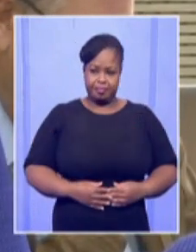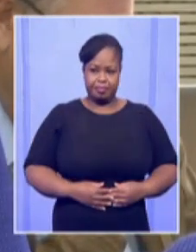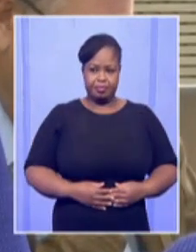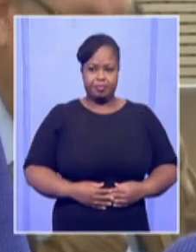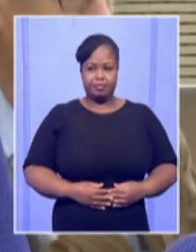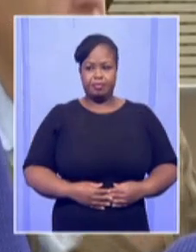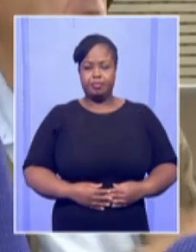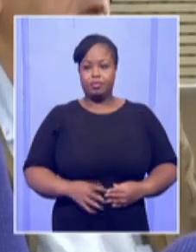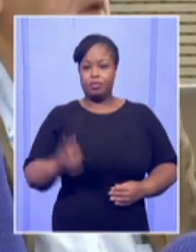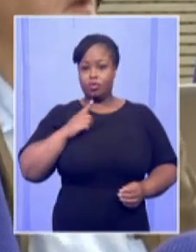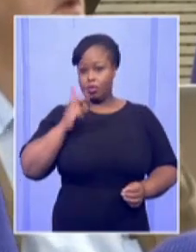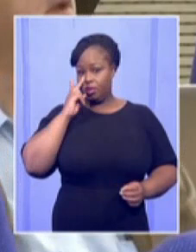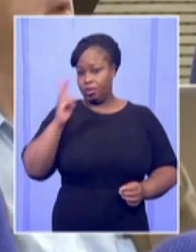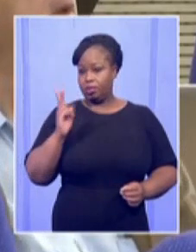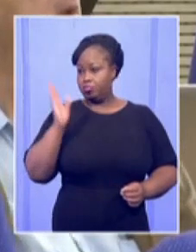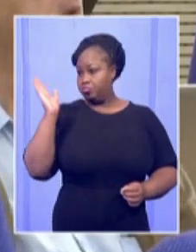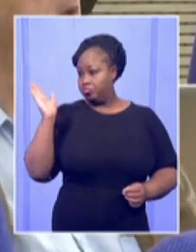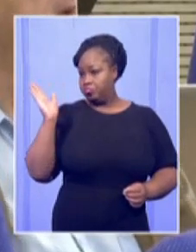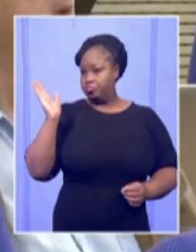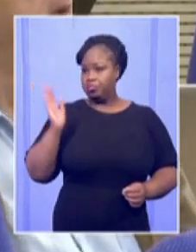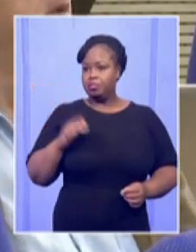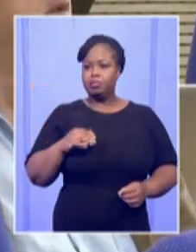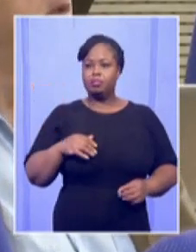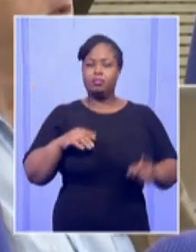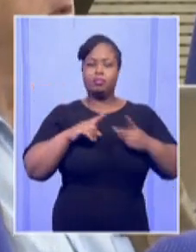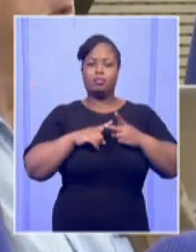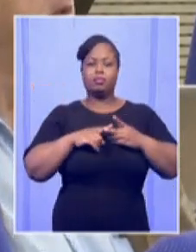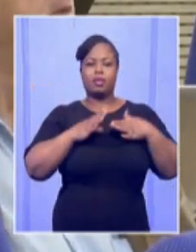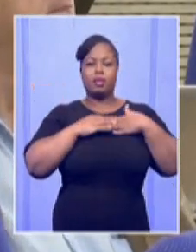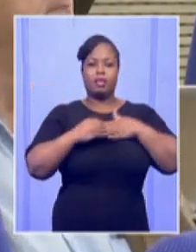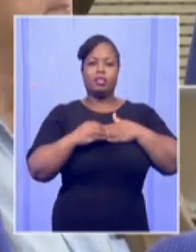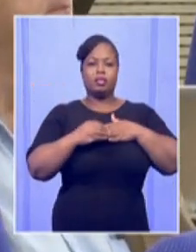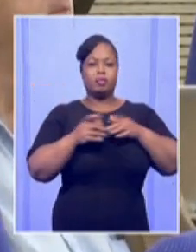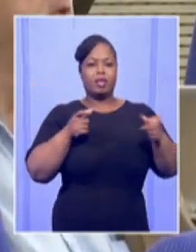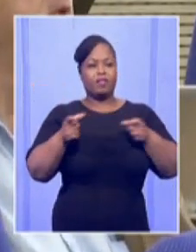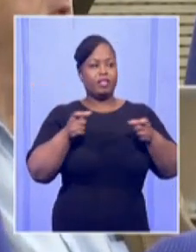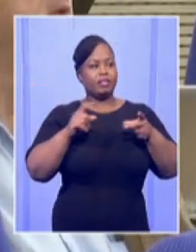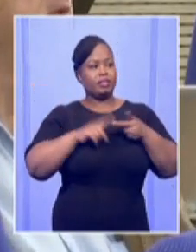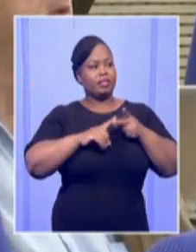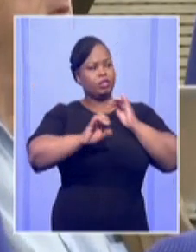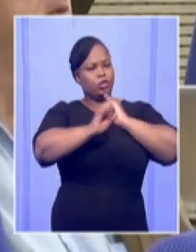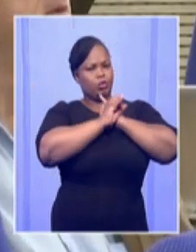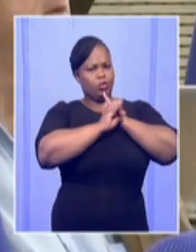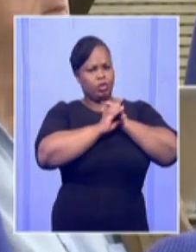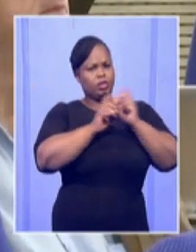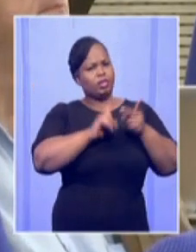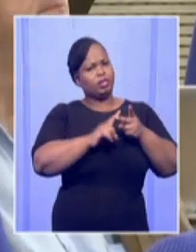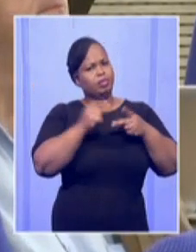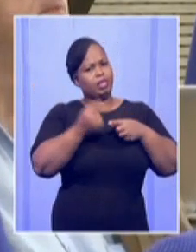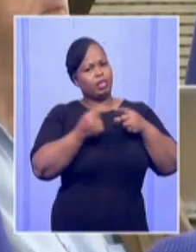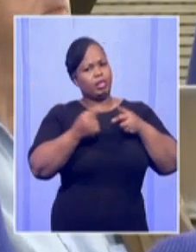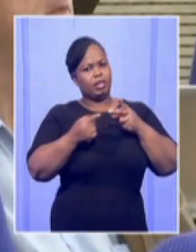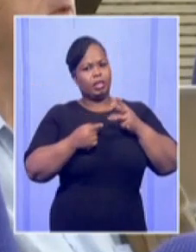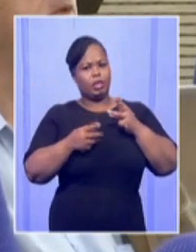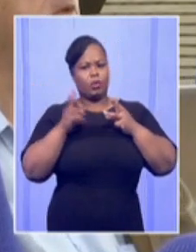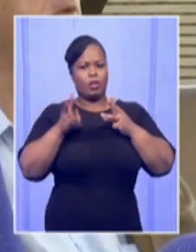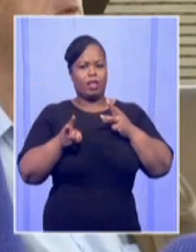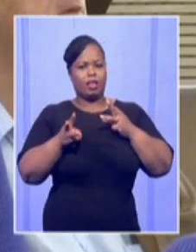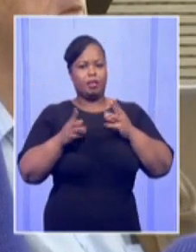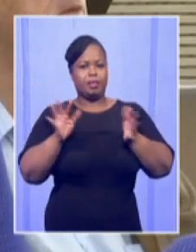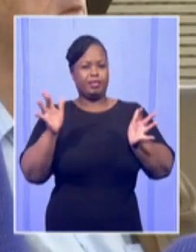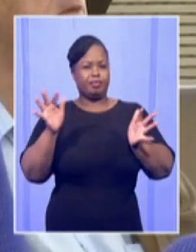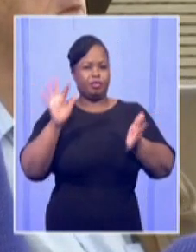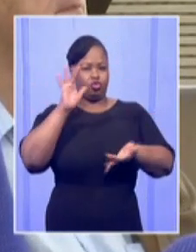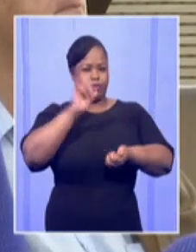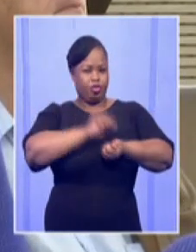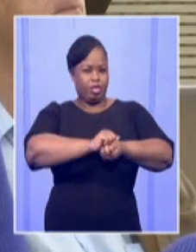You see there in the screen the leadership, governance, institutions. I'll go through each one of these in summary. Let's go to